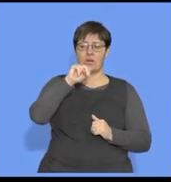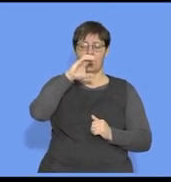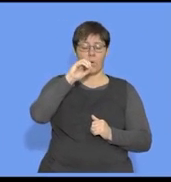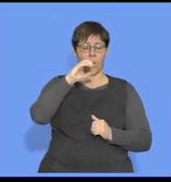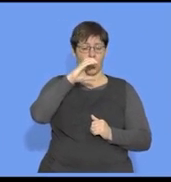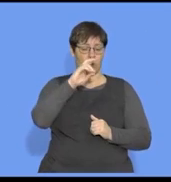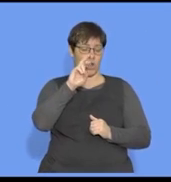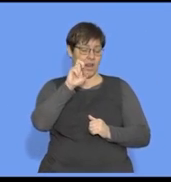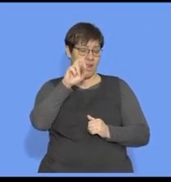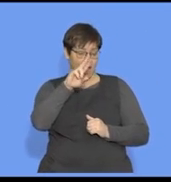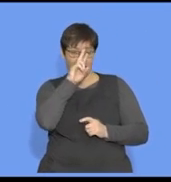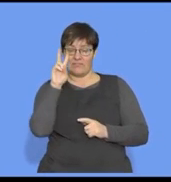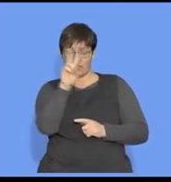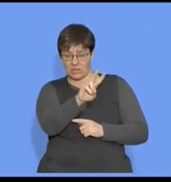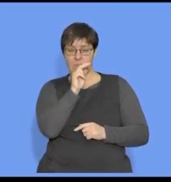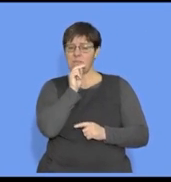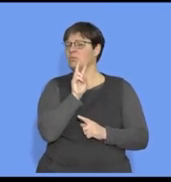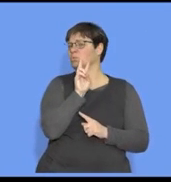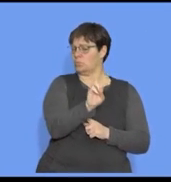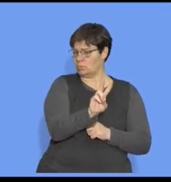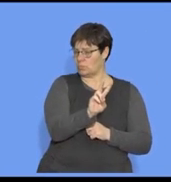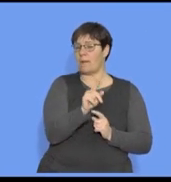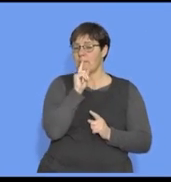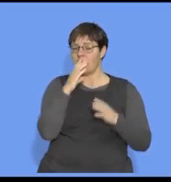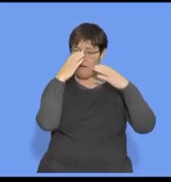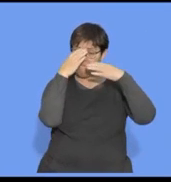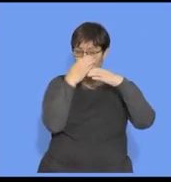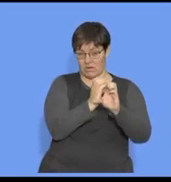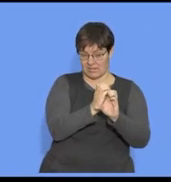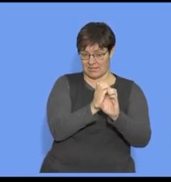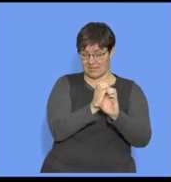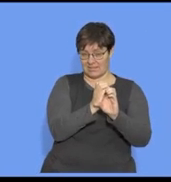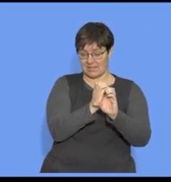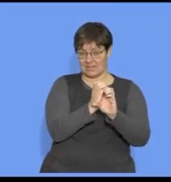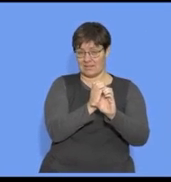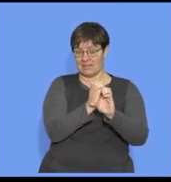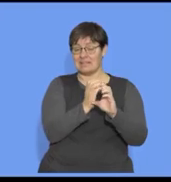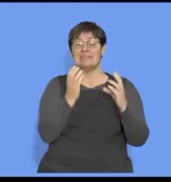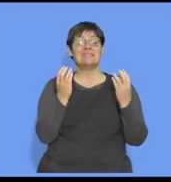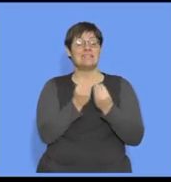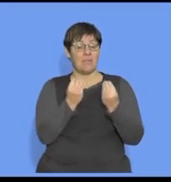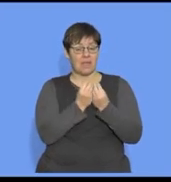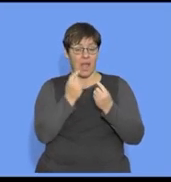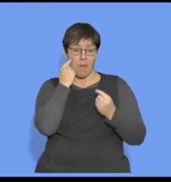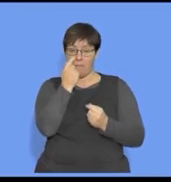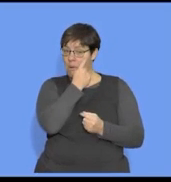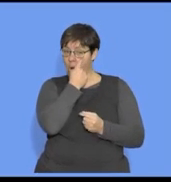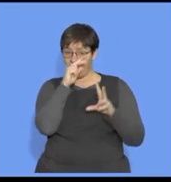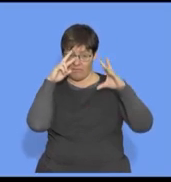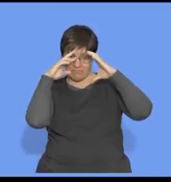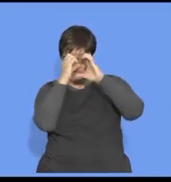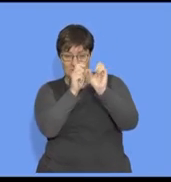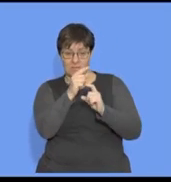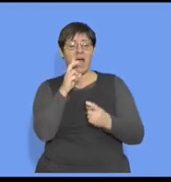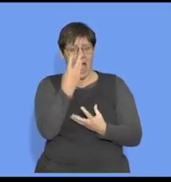bi means two. So it's the ability to focus on an object with both eyes. We know